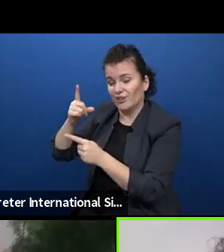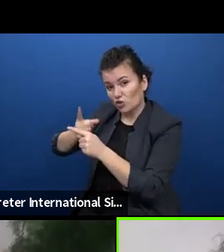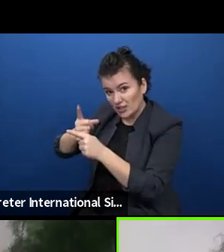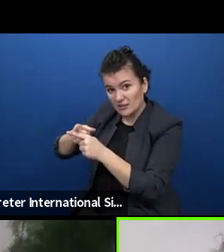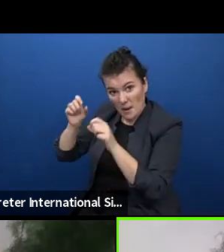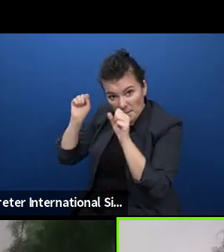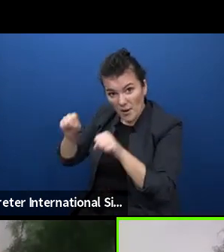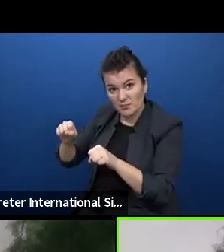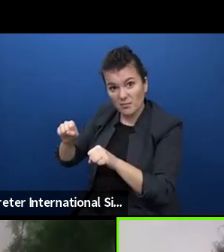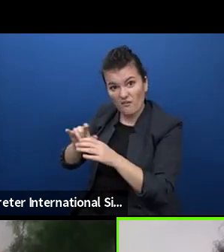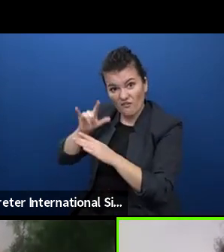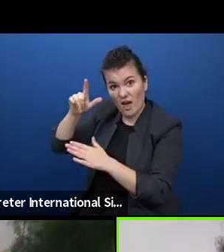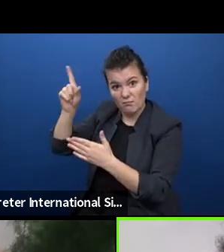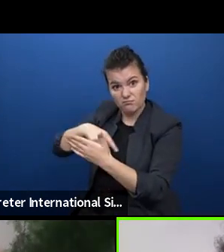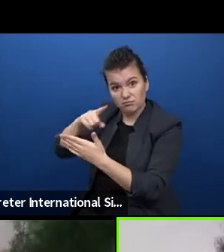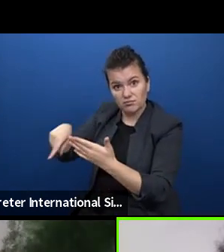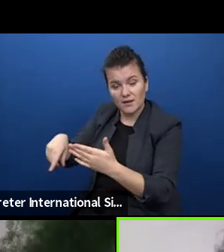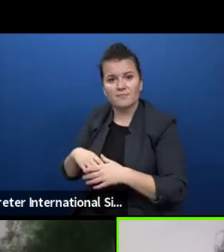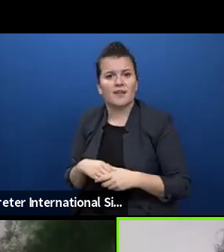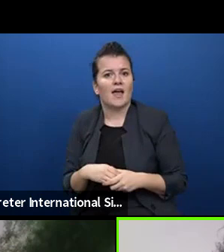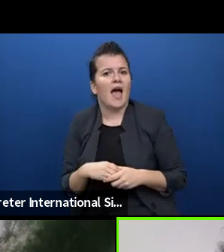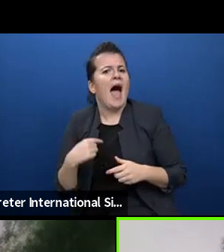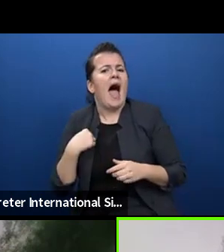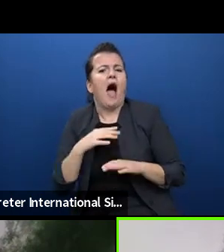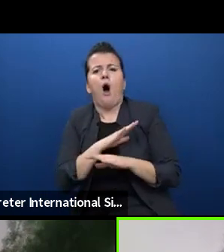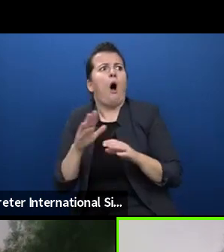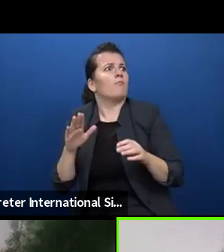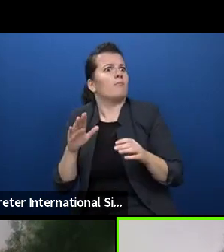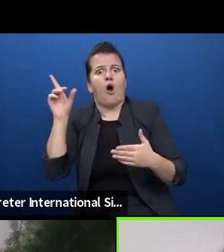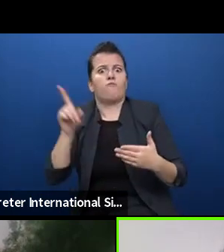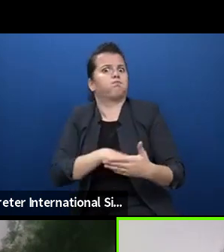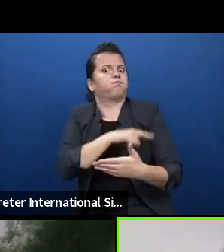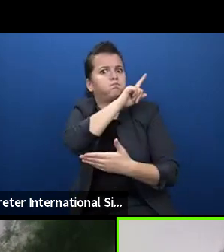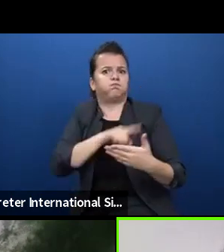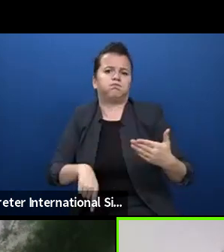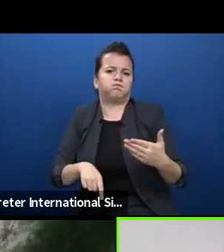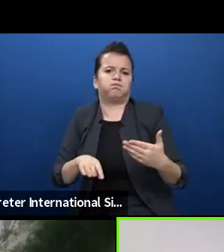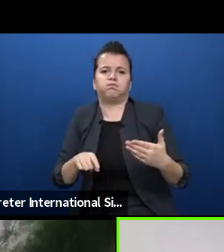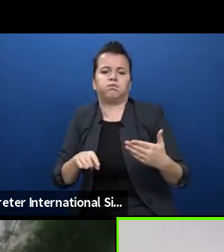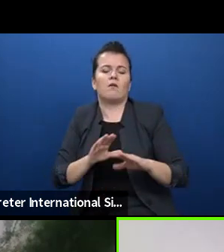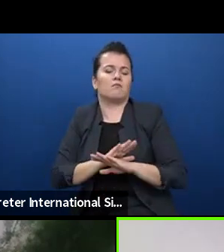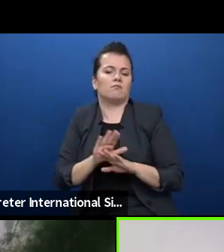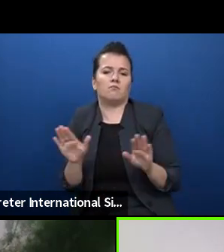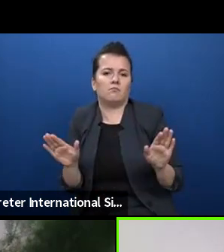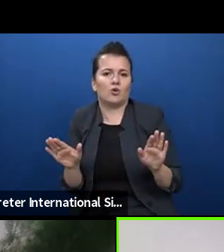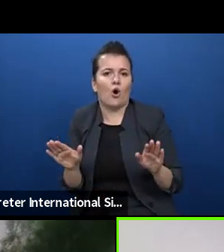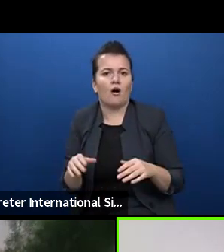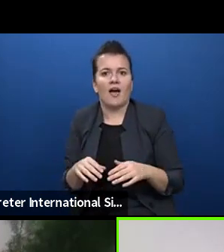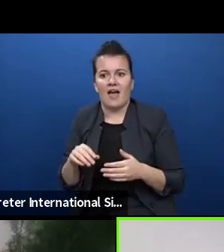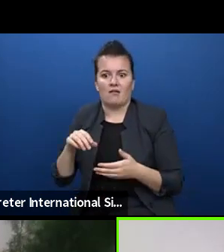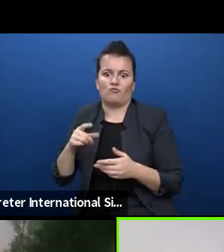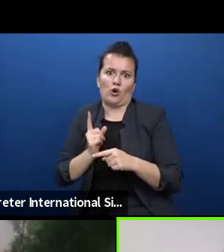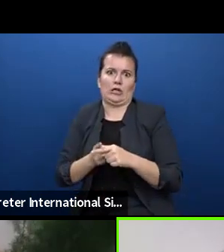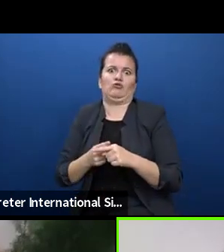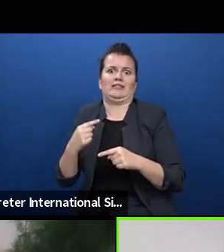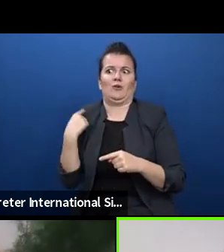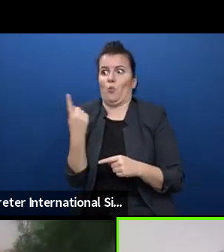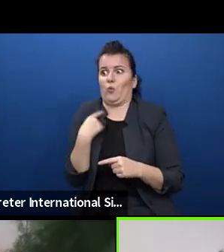don't think the solution is to have a complete ban on flying, it wouldn't work easily for Greece, it's very difficult to tour